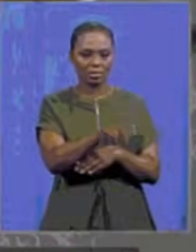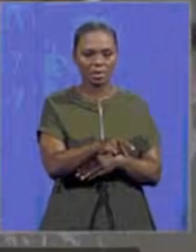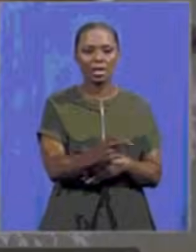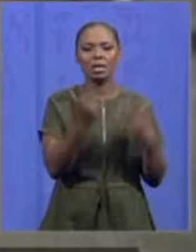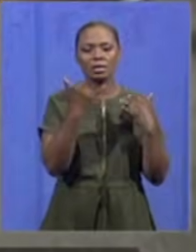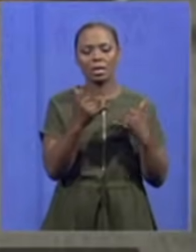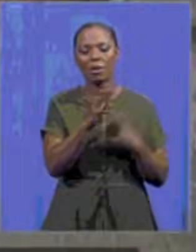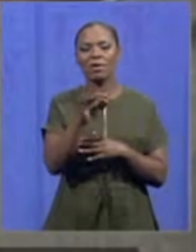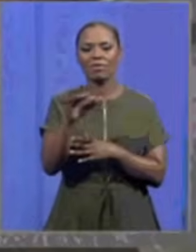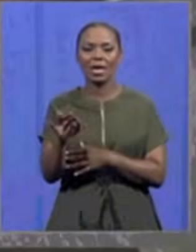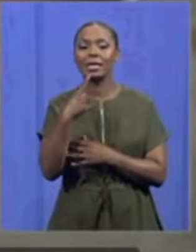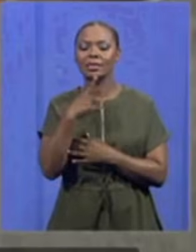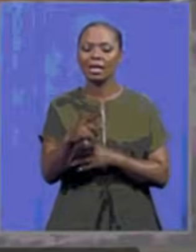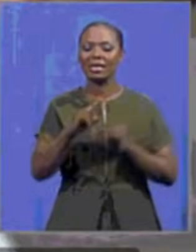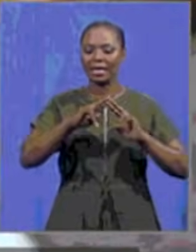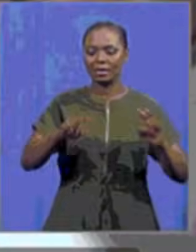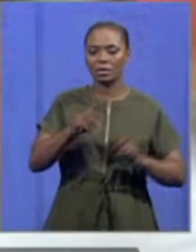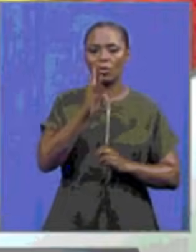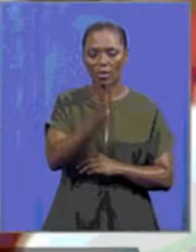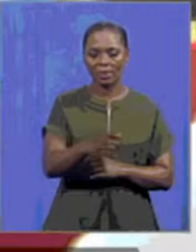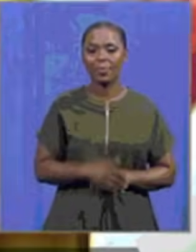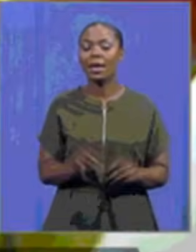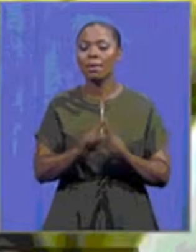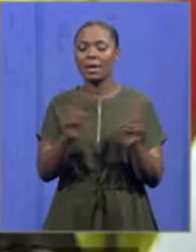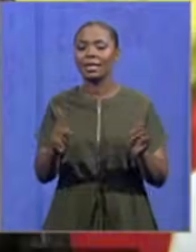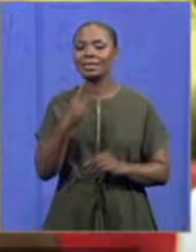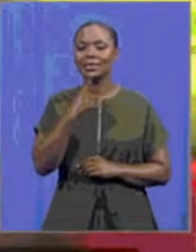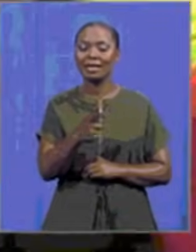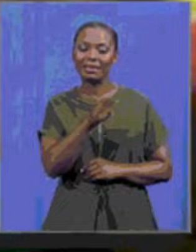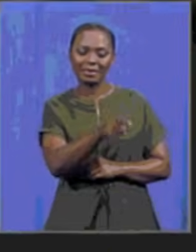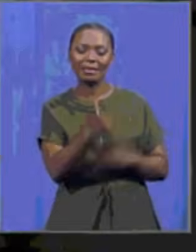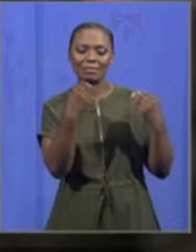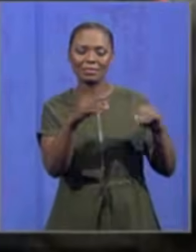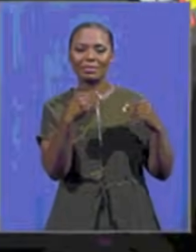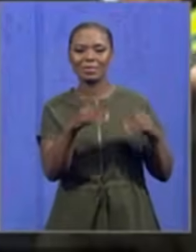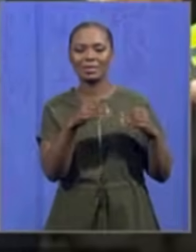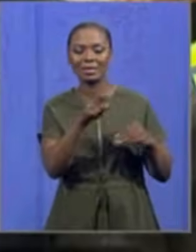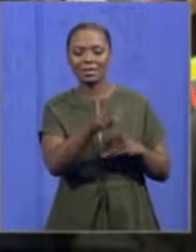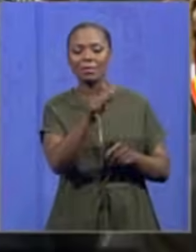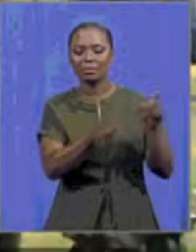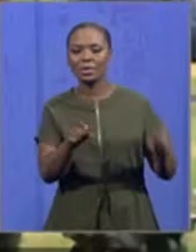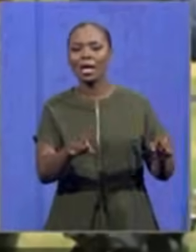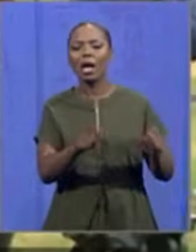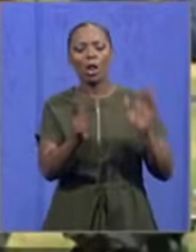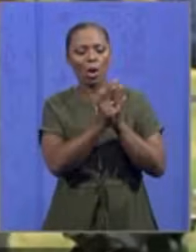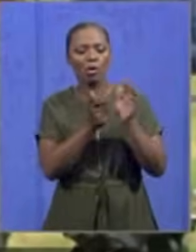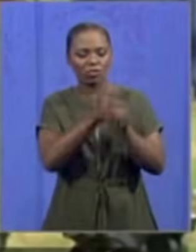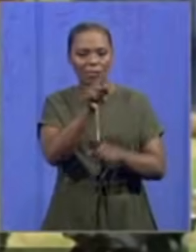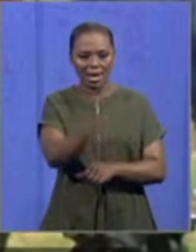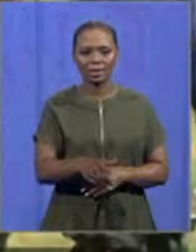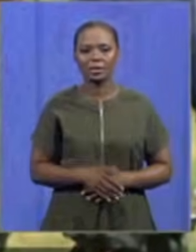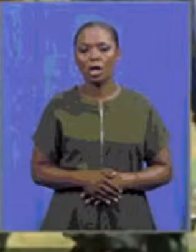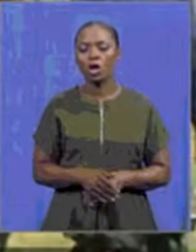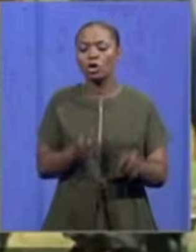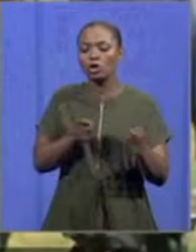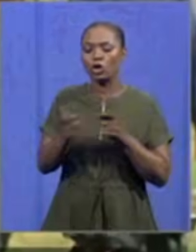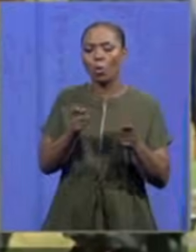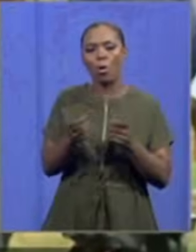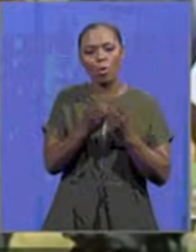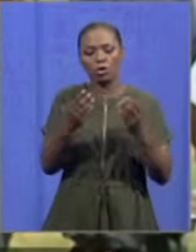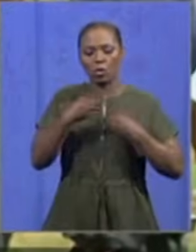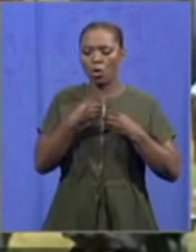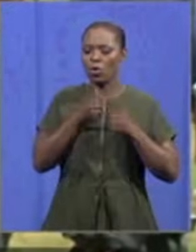batlisisa ditatofatso tseno fela o gatelela gore bagwebi bano ba tshwanetse go obamela molao. Most of the shops that they are owning, they don't